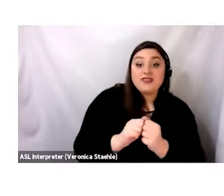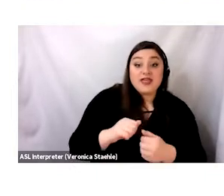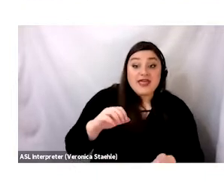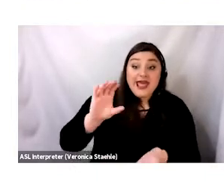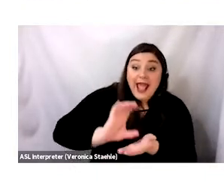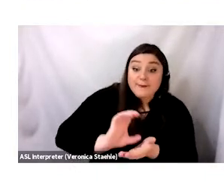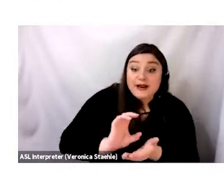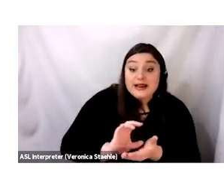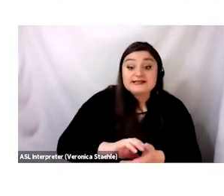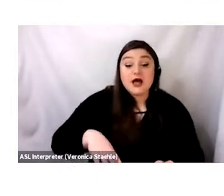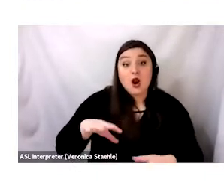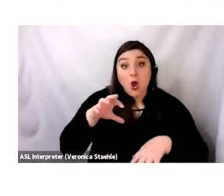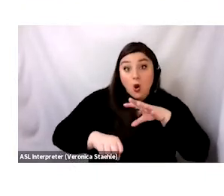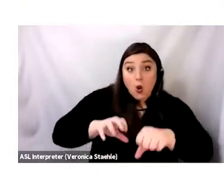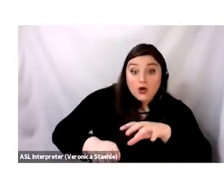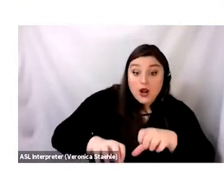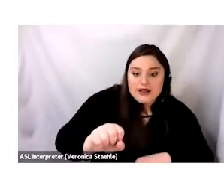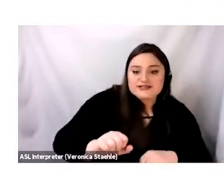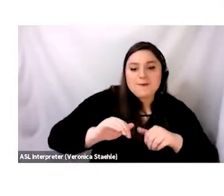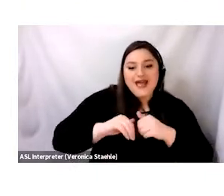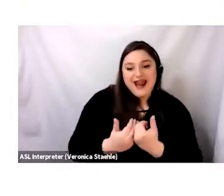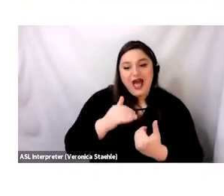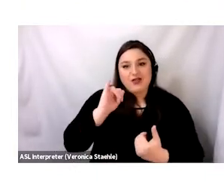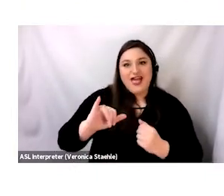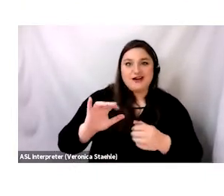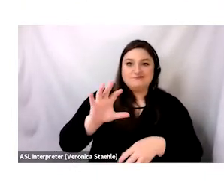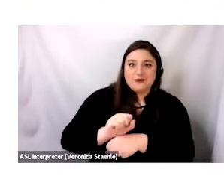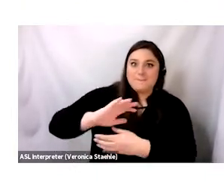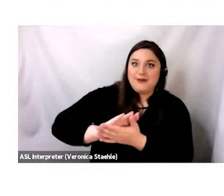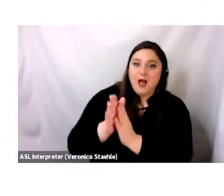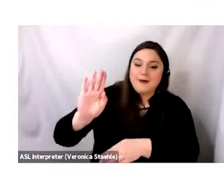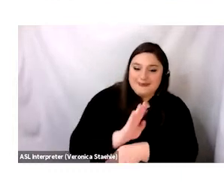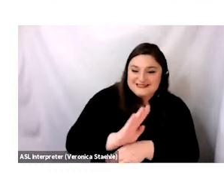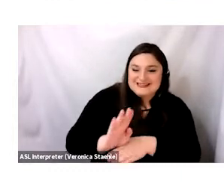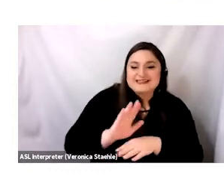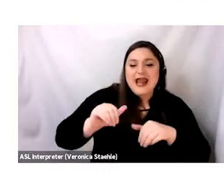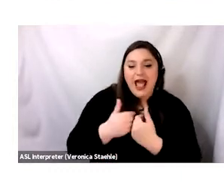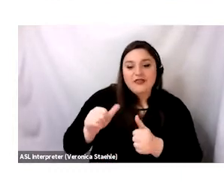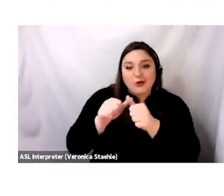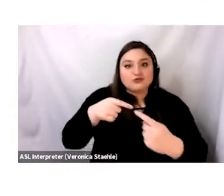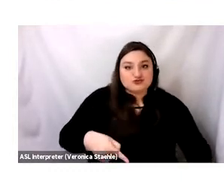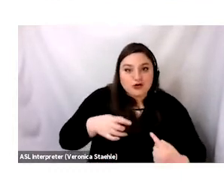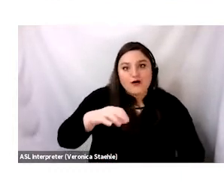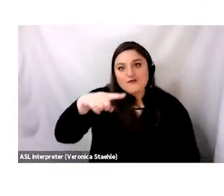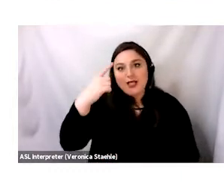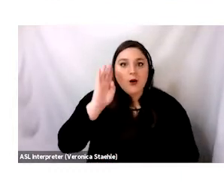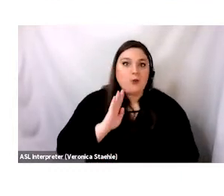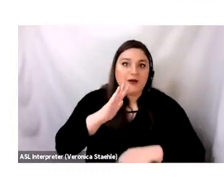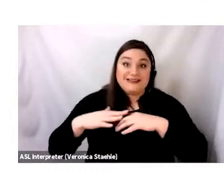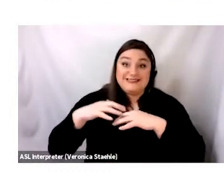capitalism, commercialization, and of course the ongoing struggle of Black, Brown, and Indigenous peoples around the world.